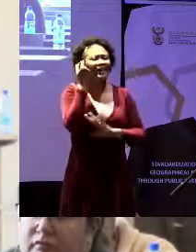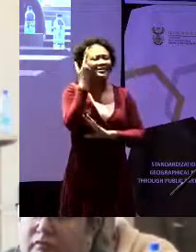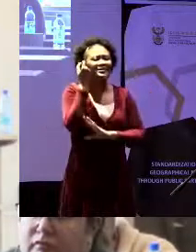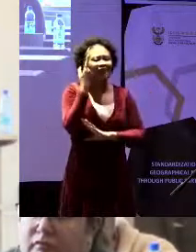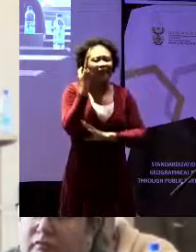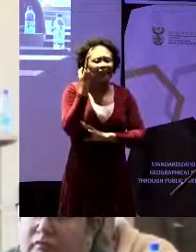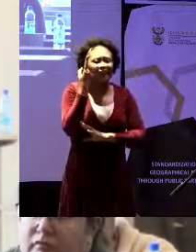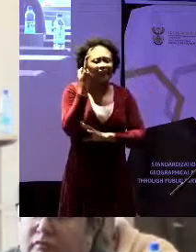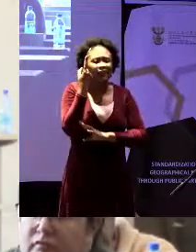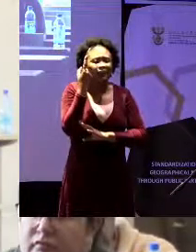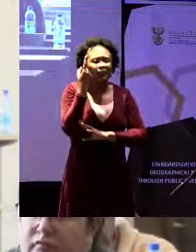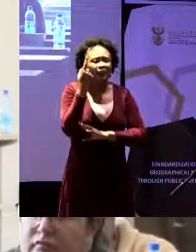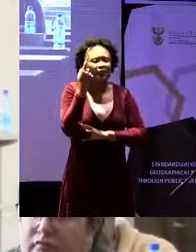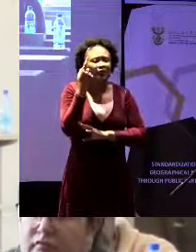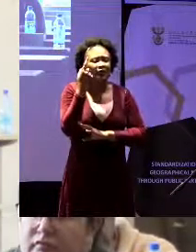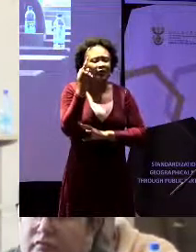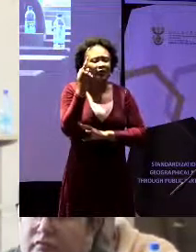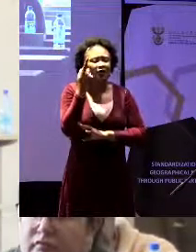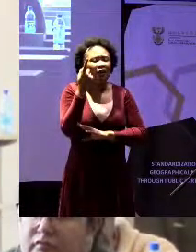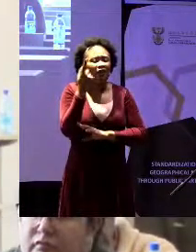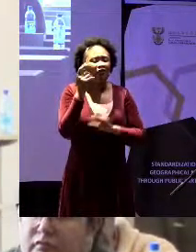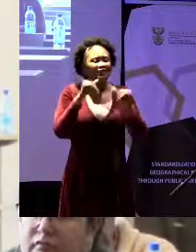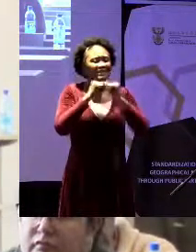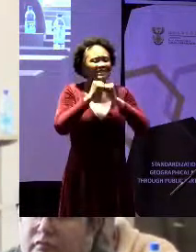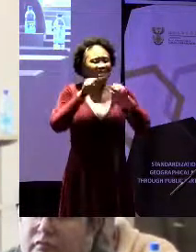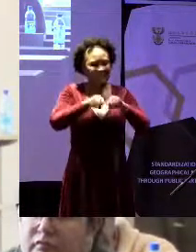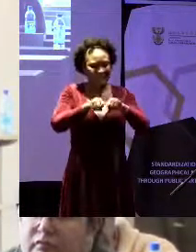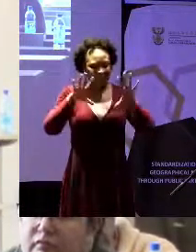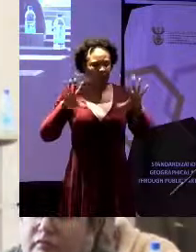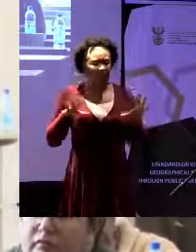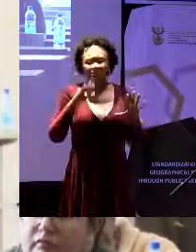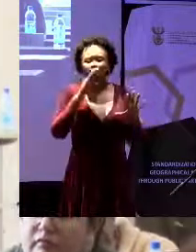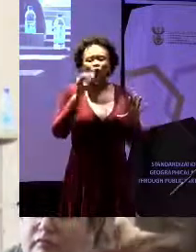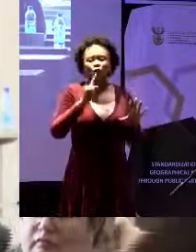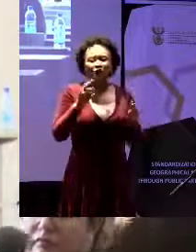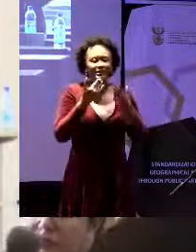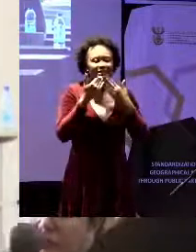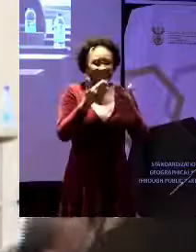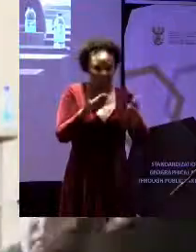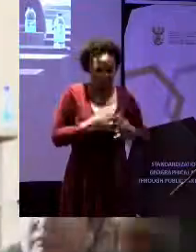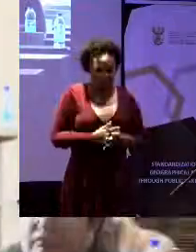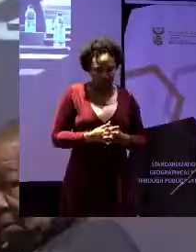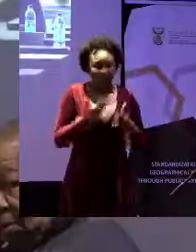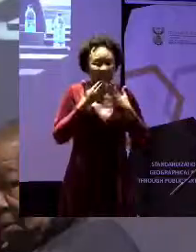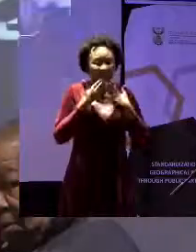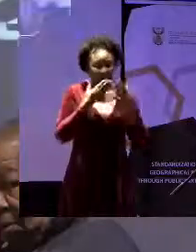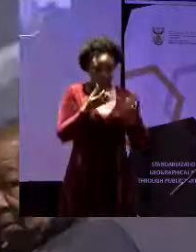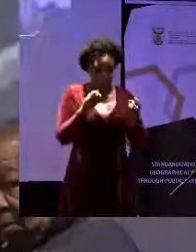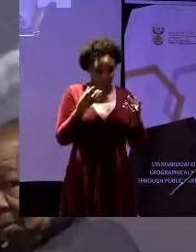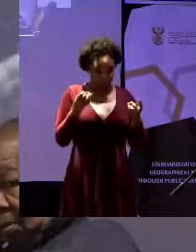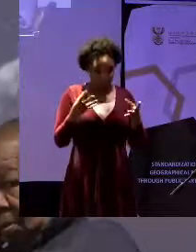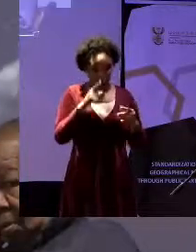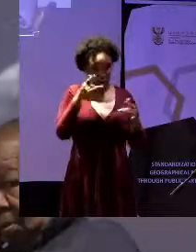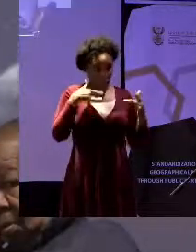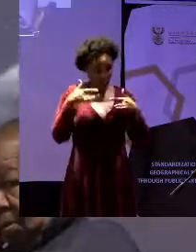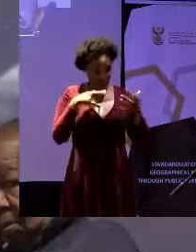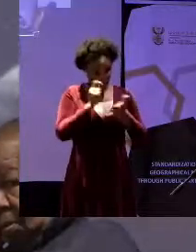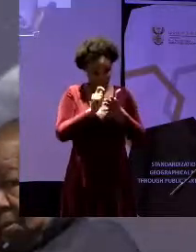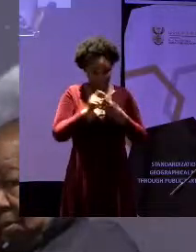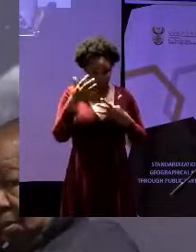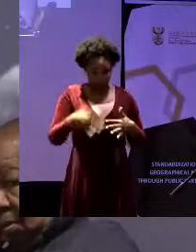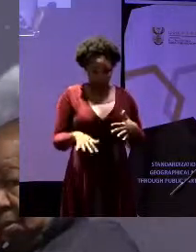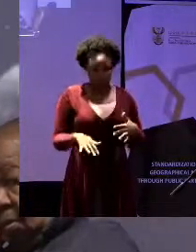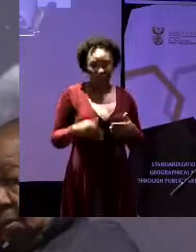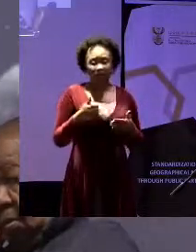understanding of what is the definition of decolonization. Thank you. Thank you very much. Your concern has been noted.